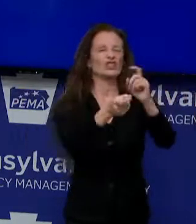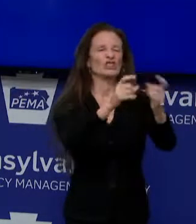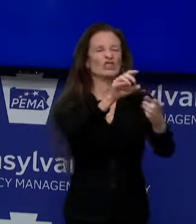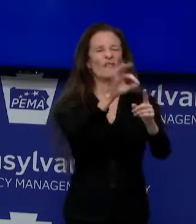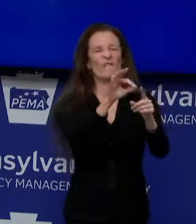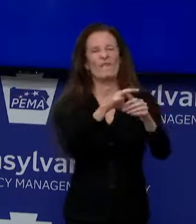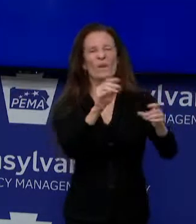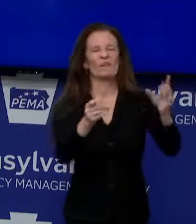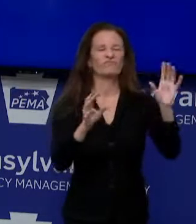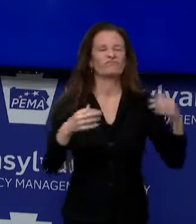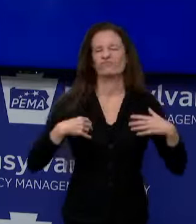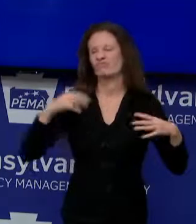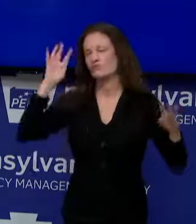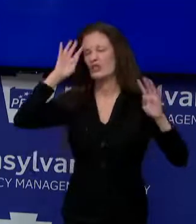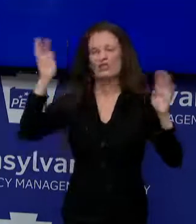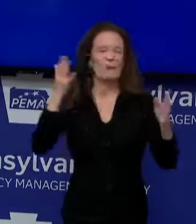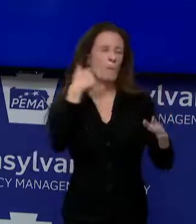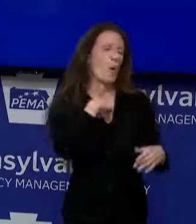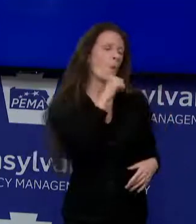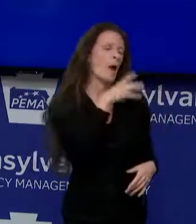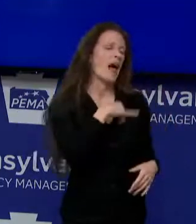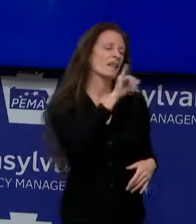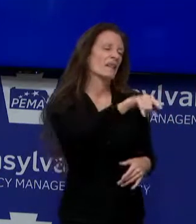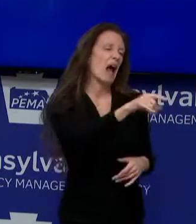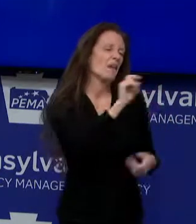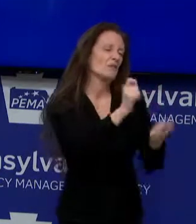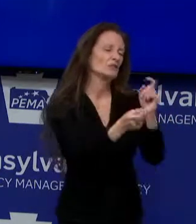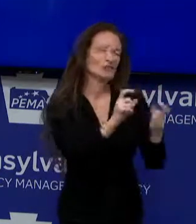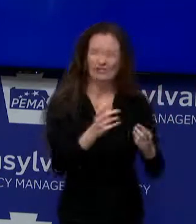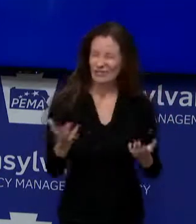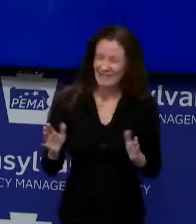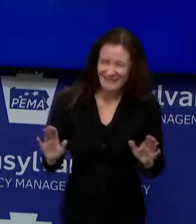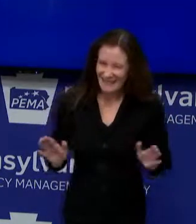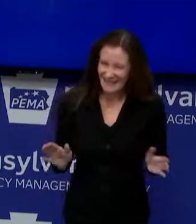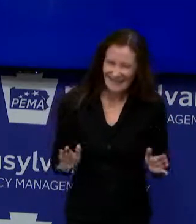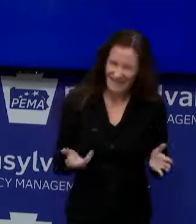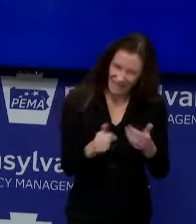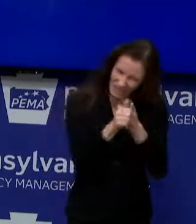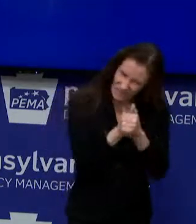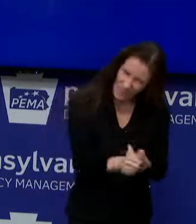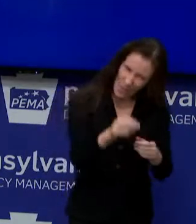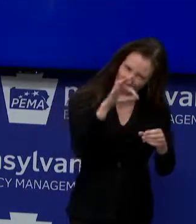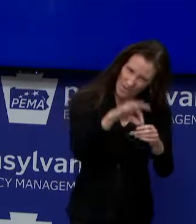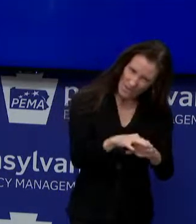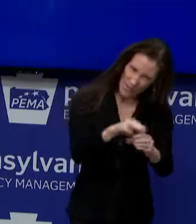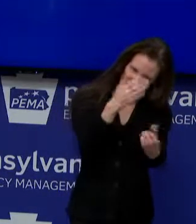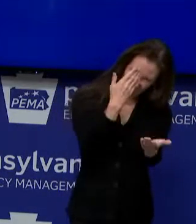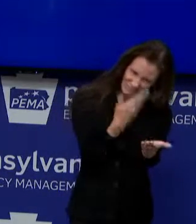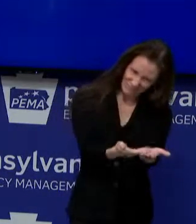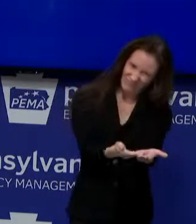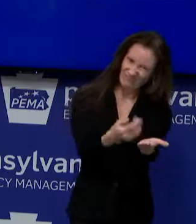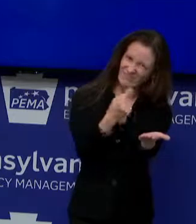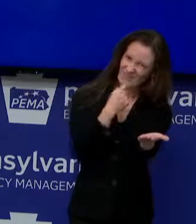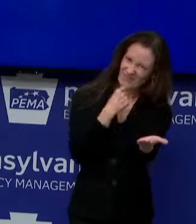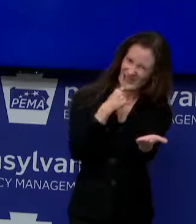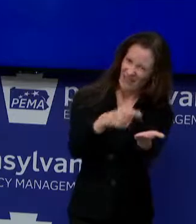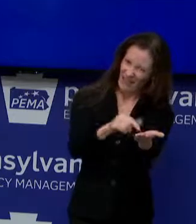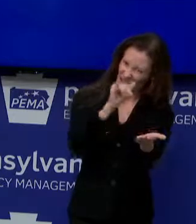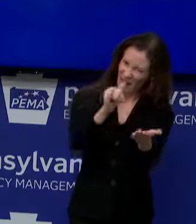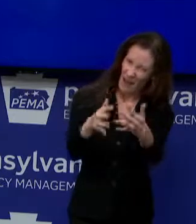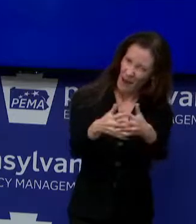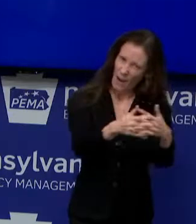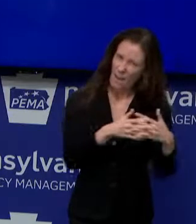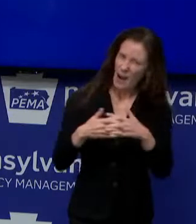unilaterally change it. What does that say about a democratic system that is at foundation